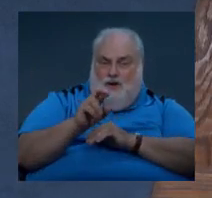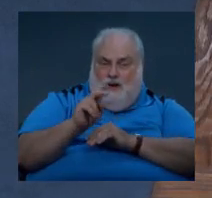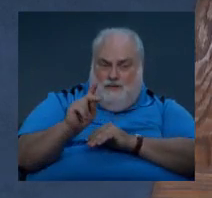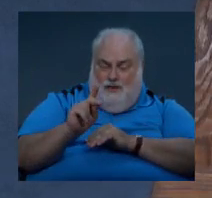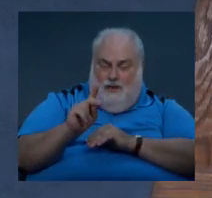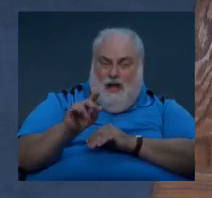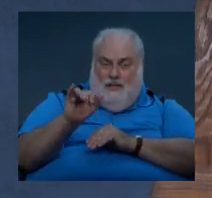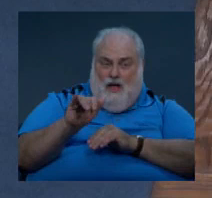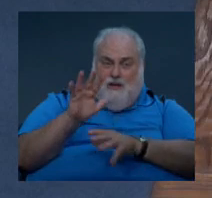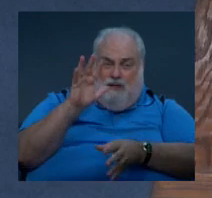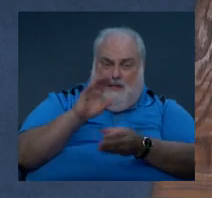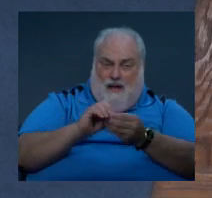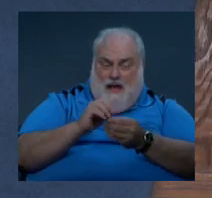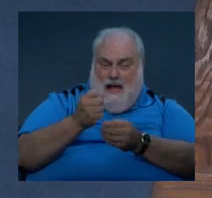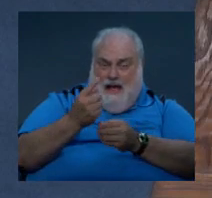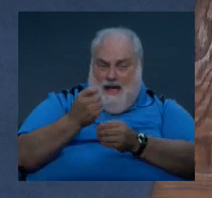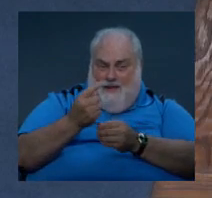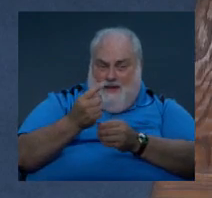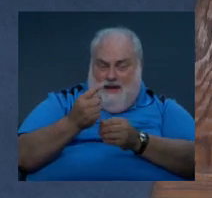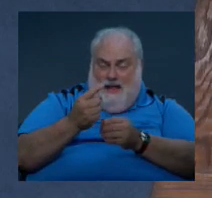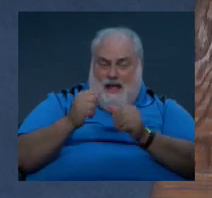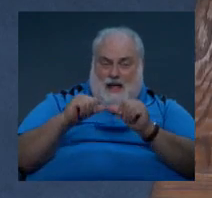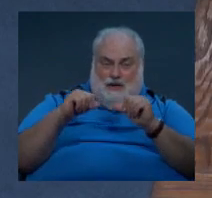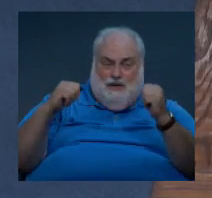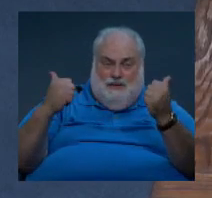And those agencies provide,